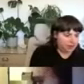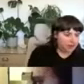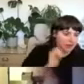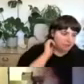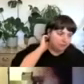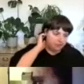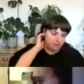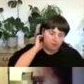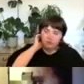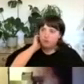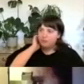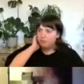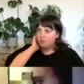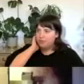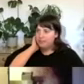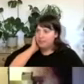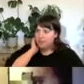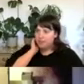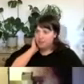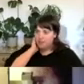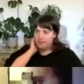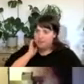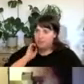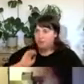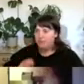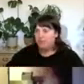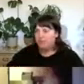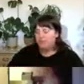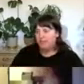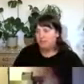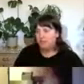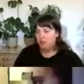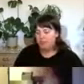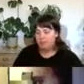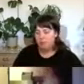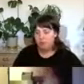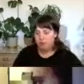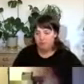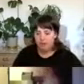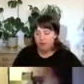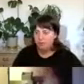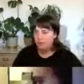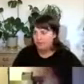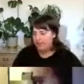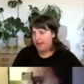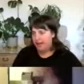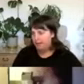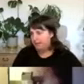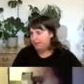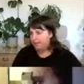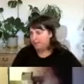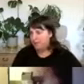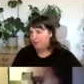um so the autography projects which are founded in 2016 with support from the incredible lizzie king